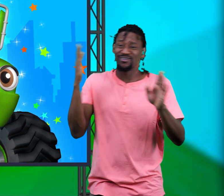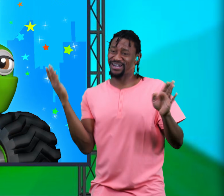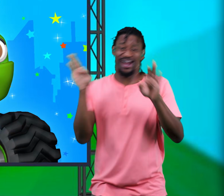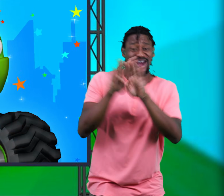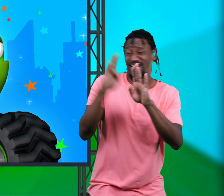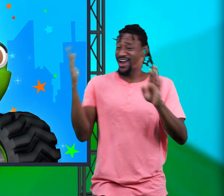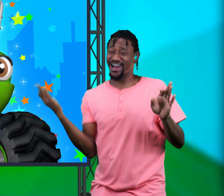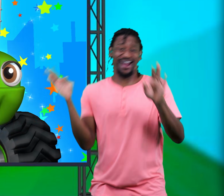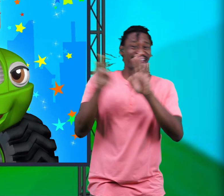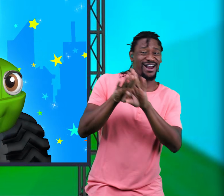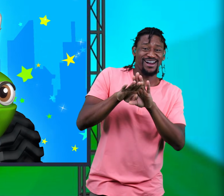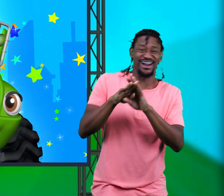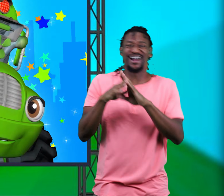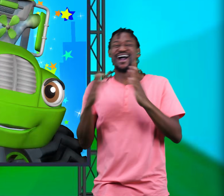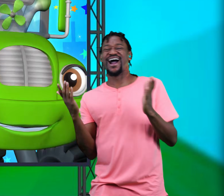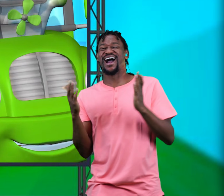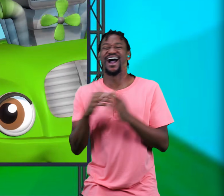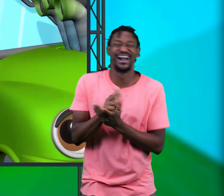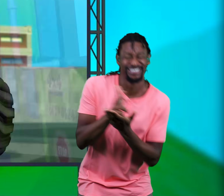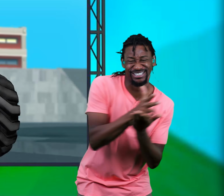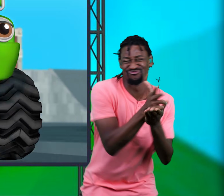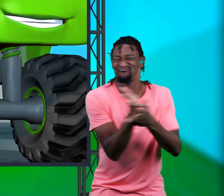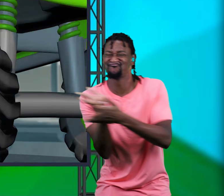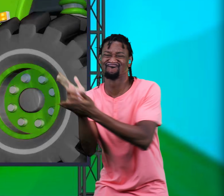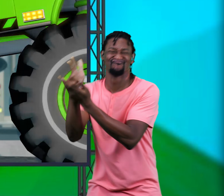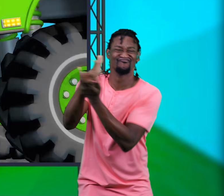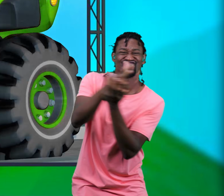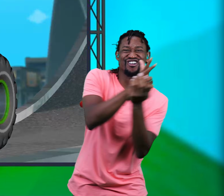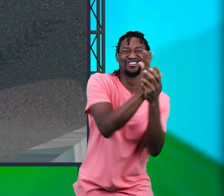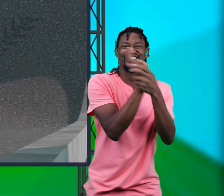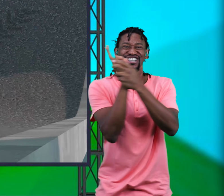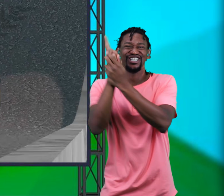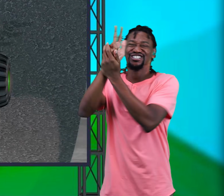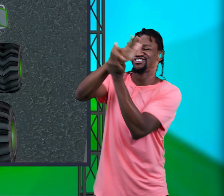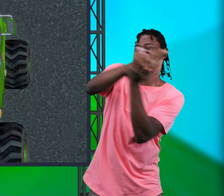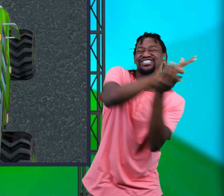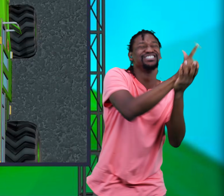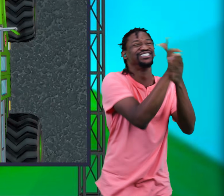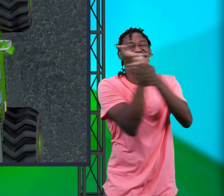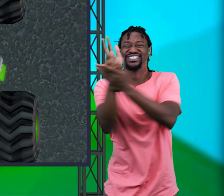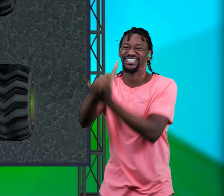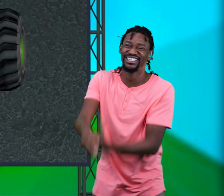close, open, close, open, close, open and close.